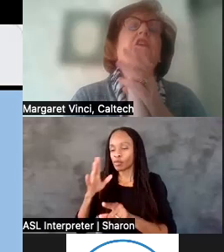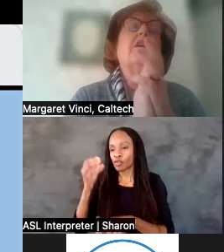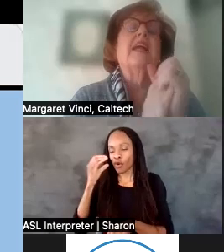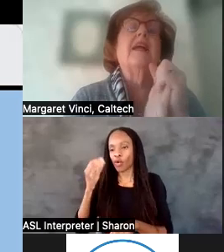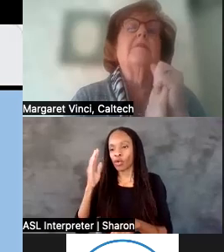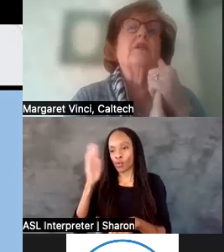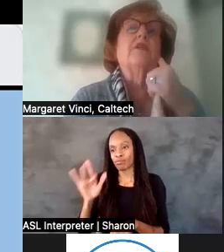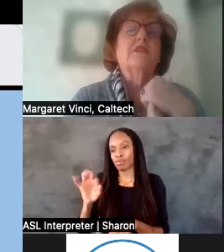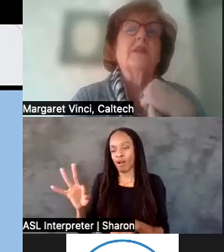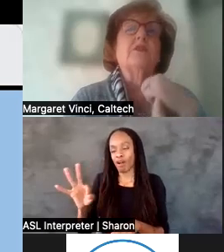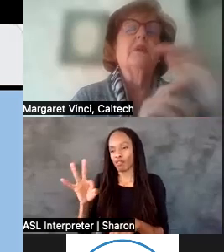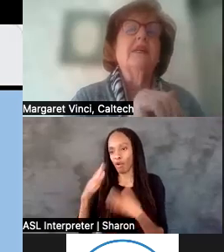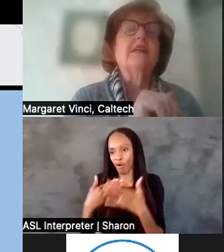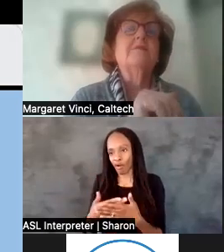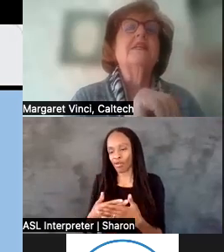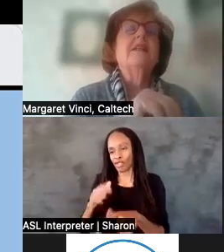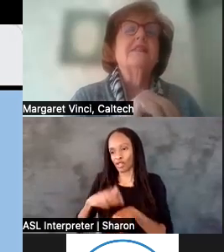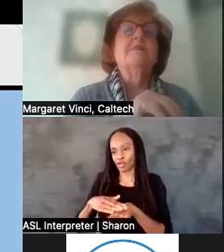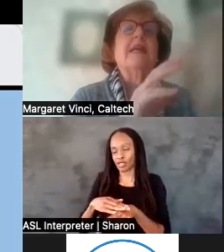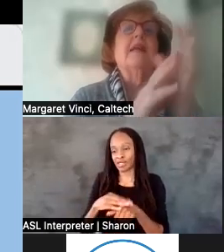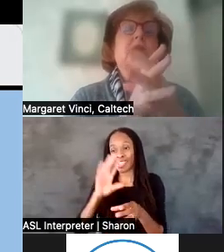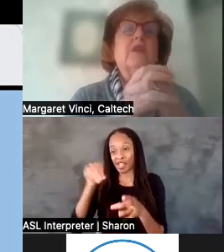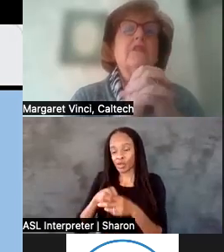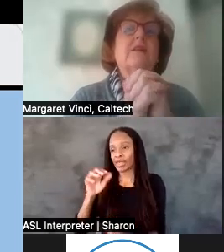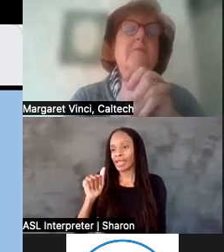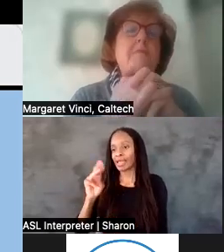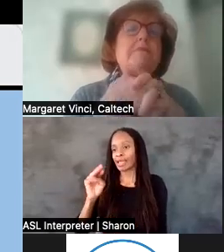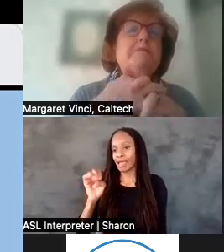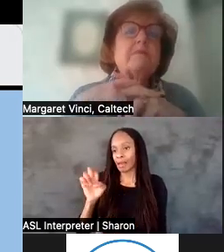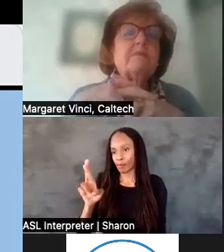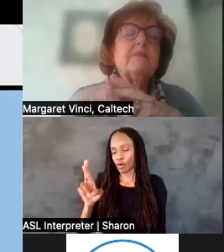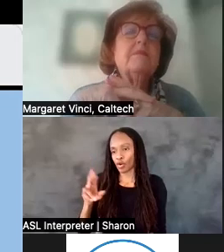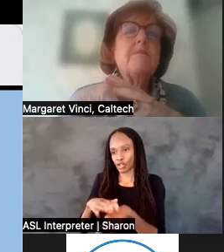that'll turn off the Amber alerts as well. So WIA comes the same as Amber alerts come.